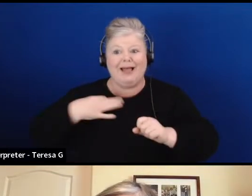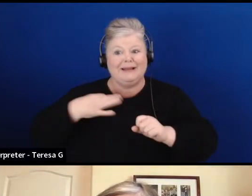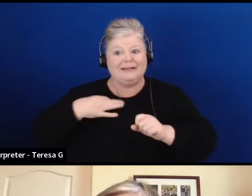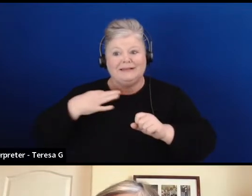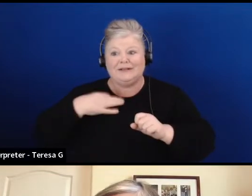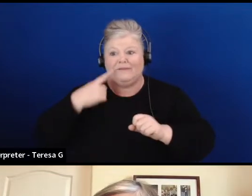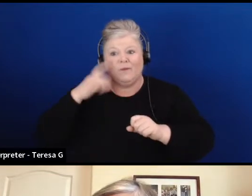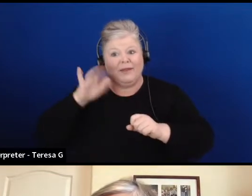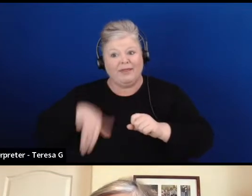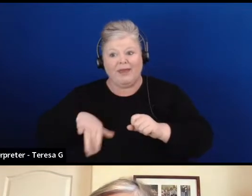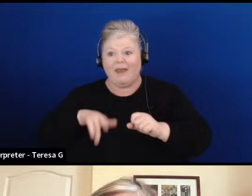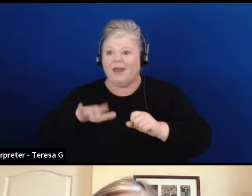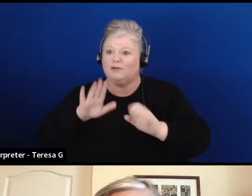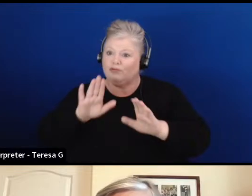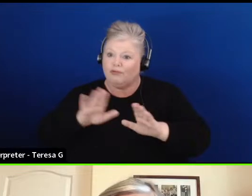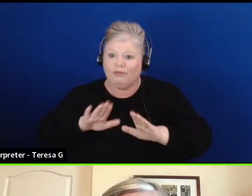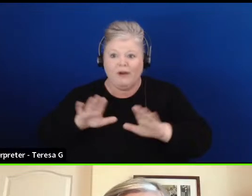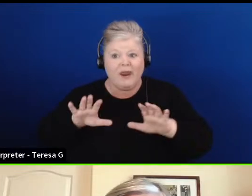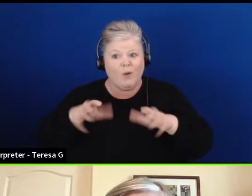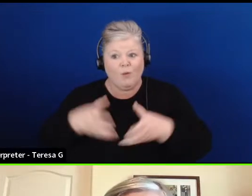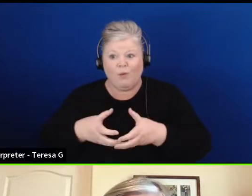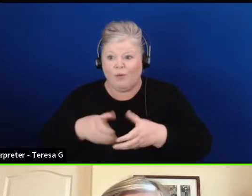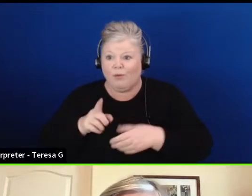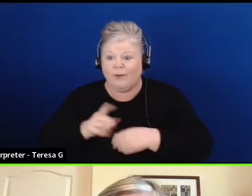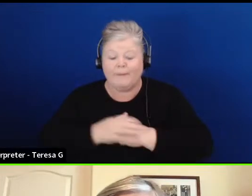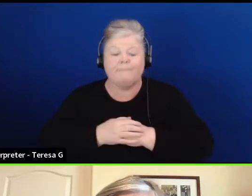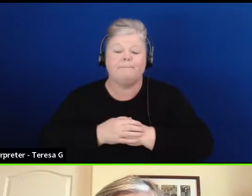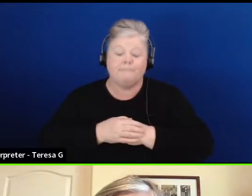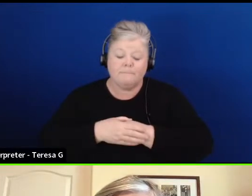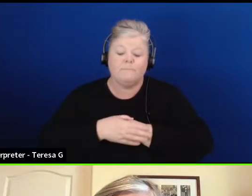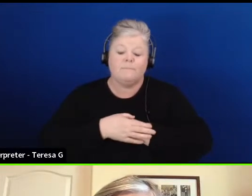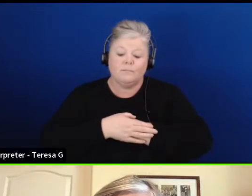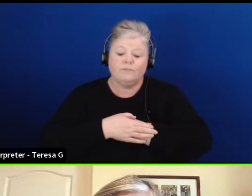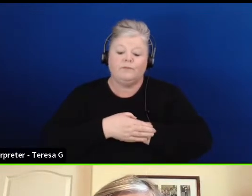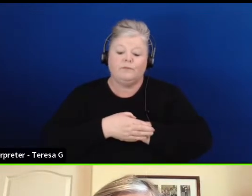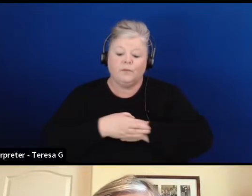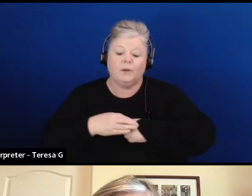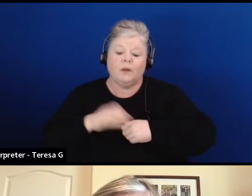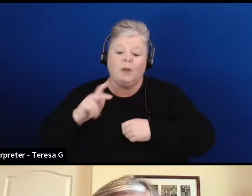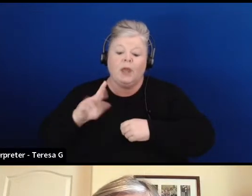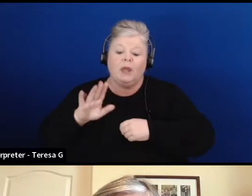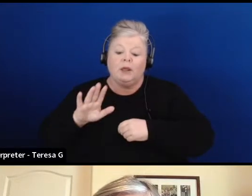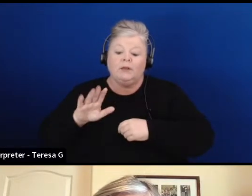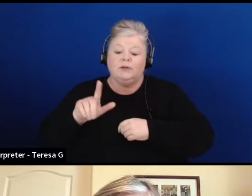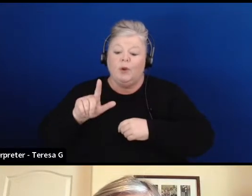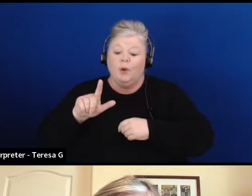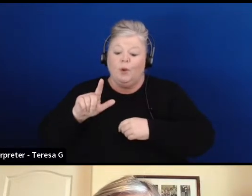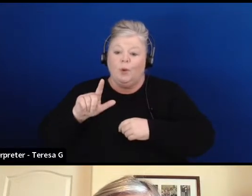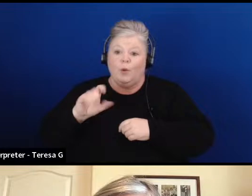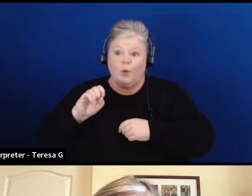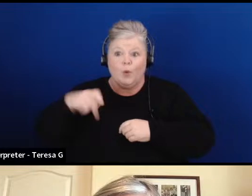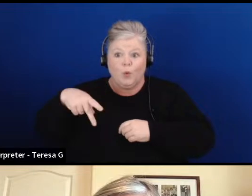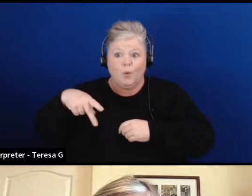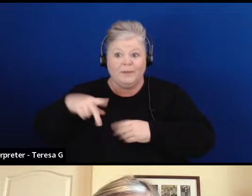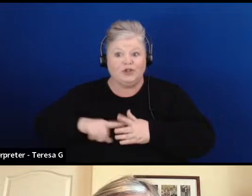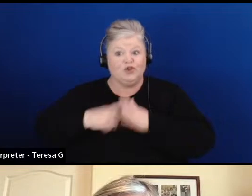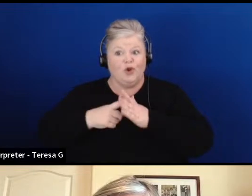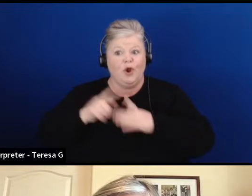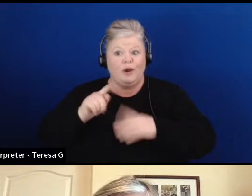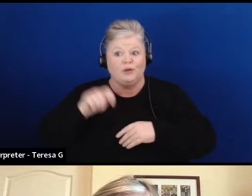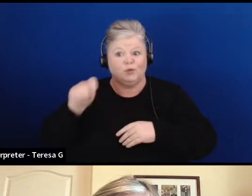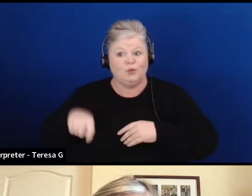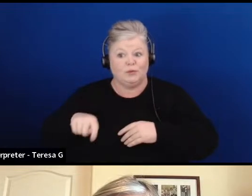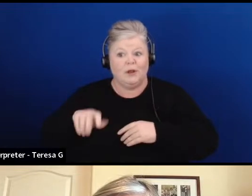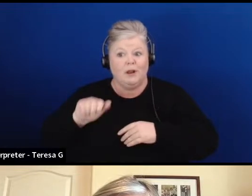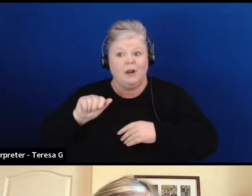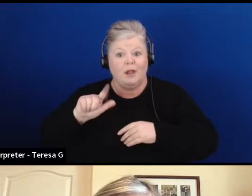organization. Um, Mm. so looping really started in Arizona, in Tucson with Aloha,